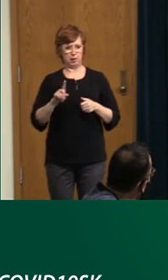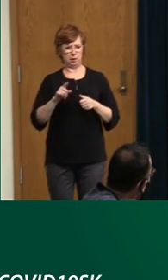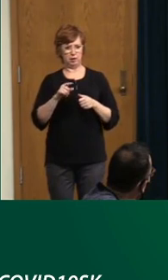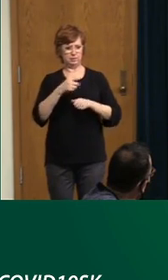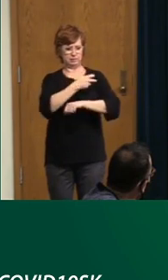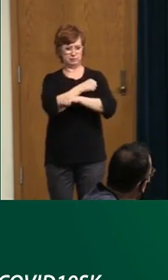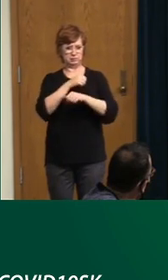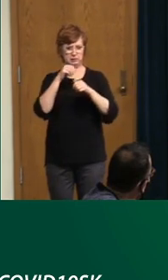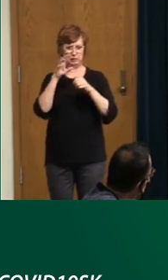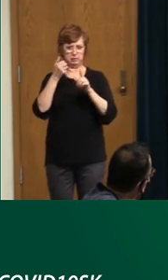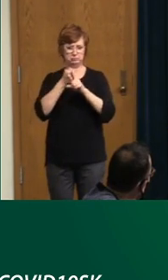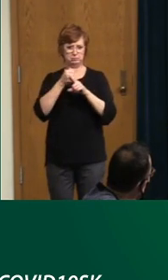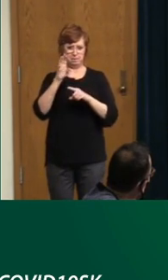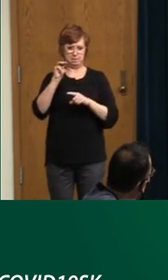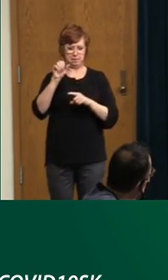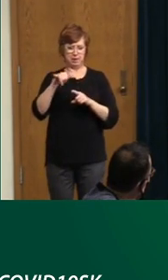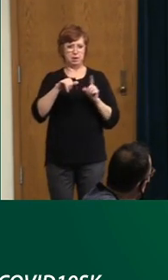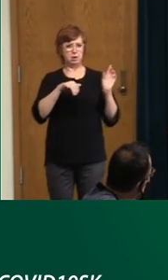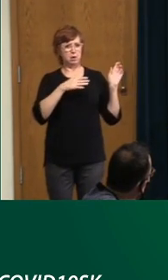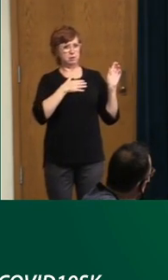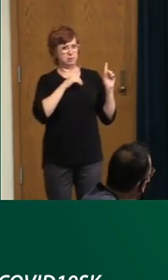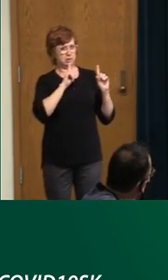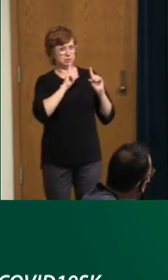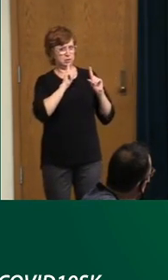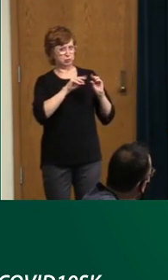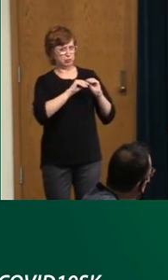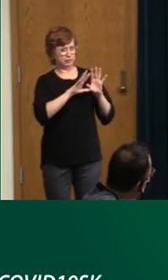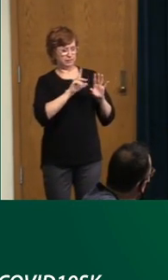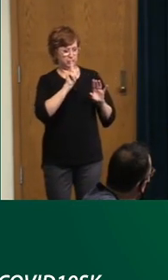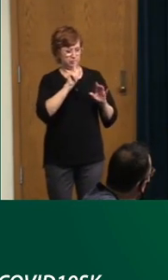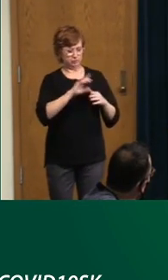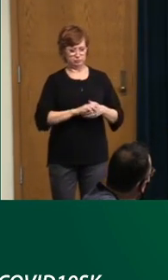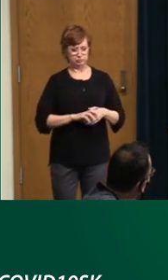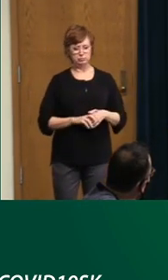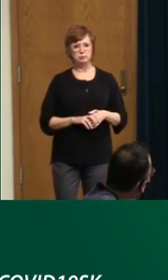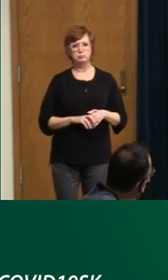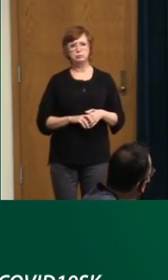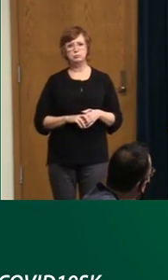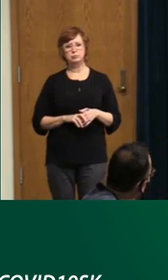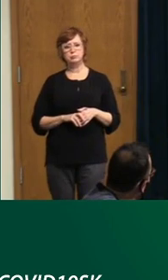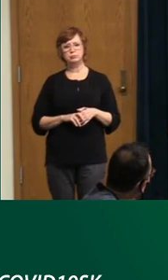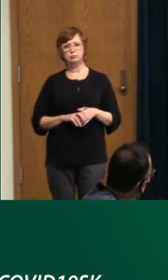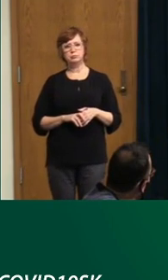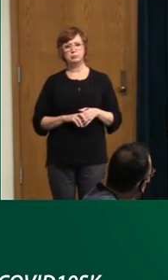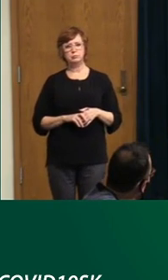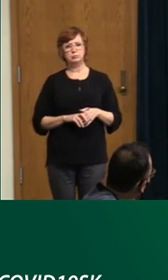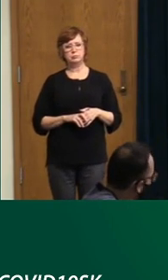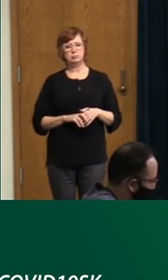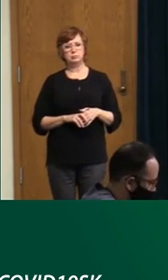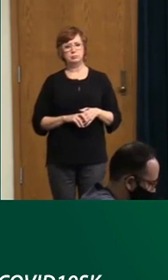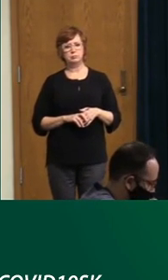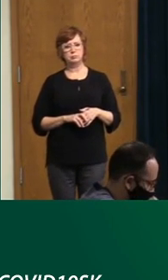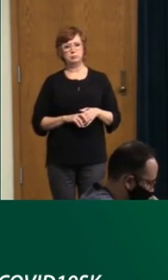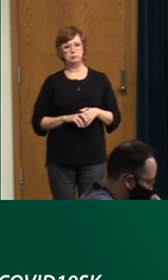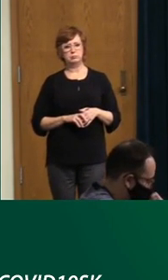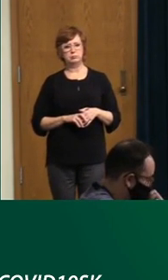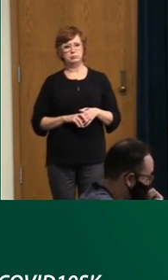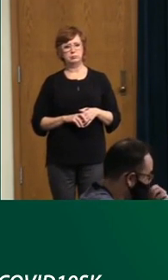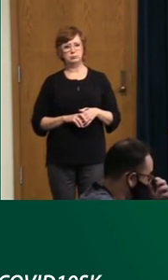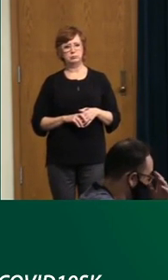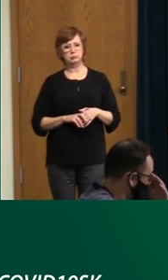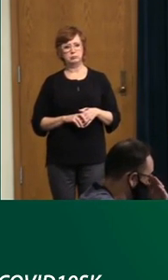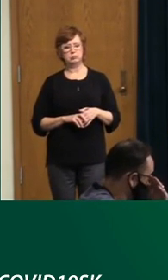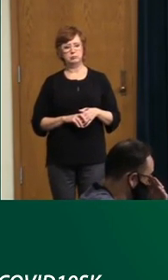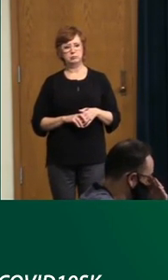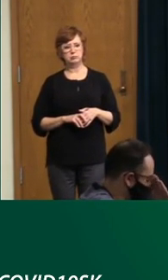Yeah, no, so I'll just clarify. So I think right now we are in a state of sustained transmission, and we've always said